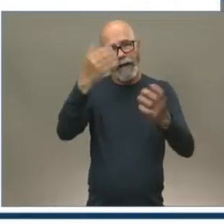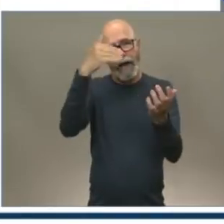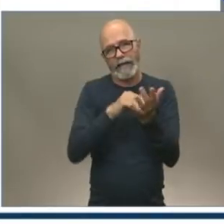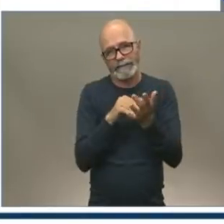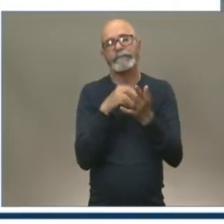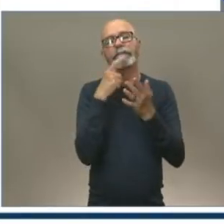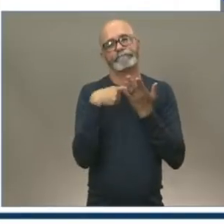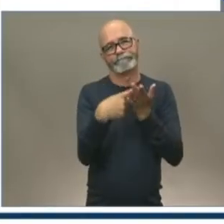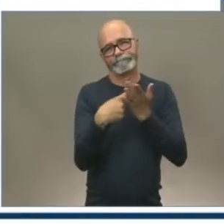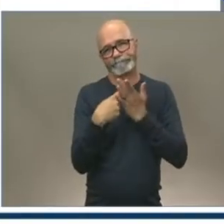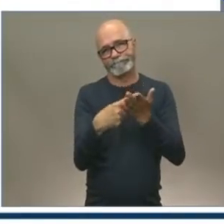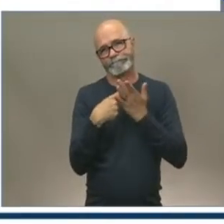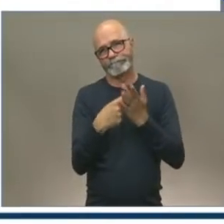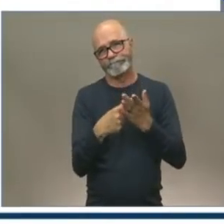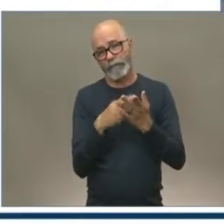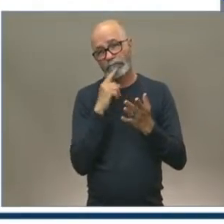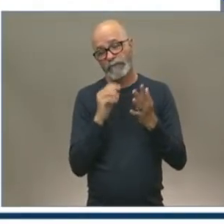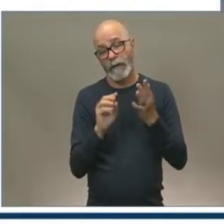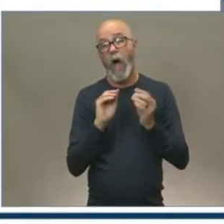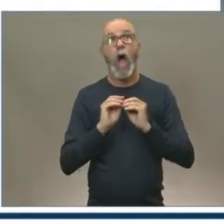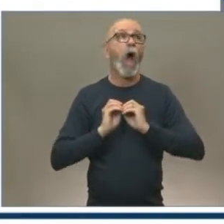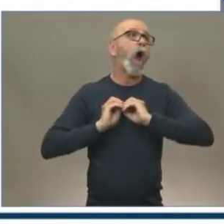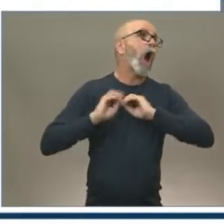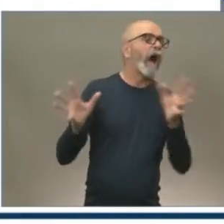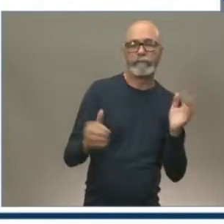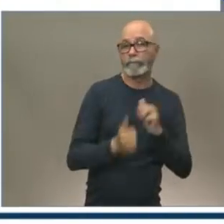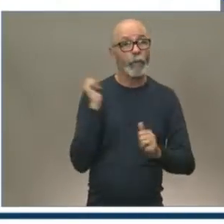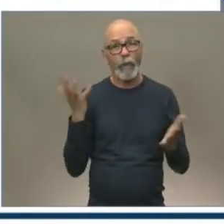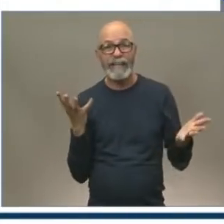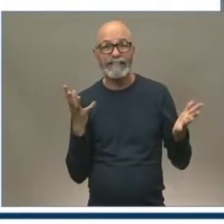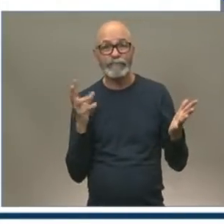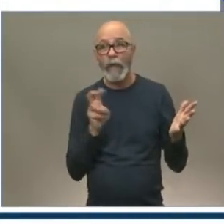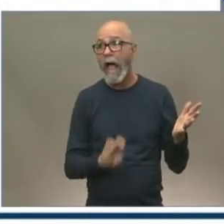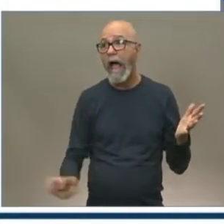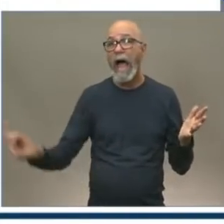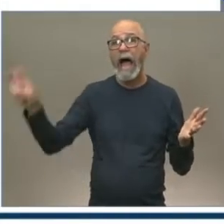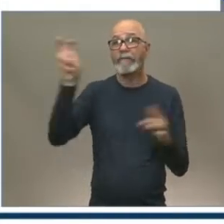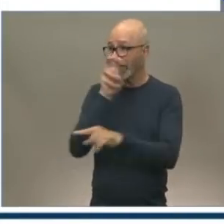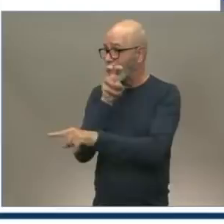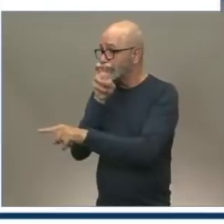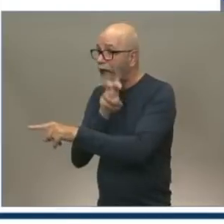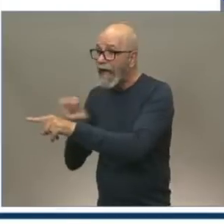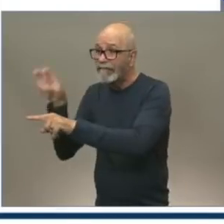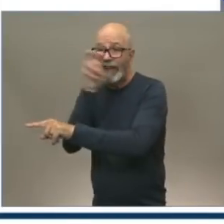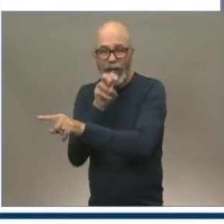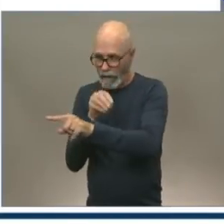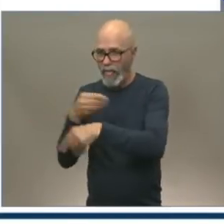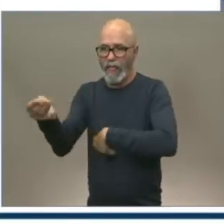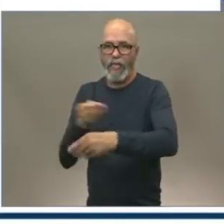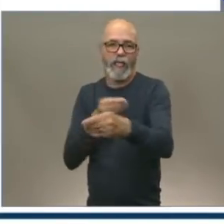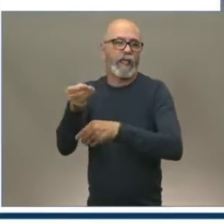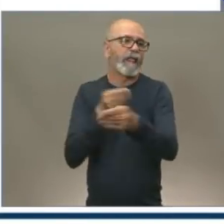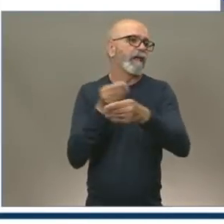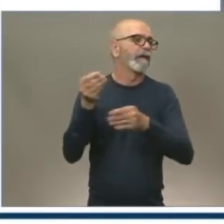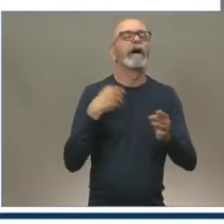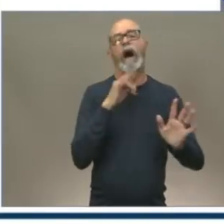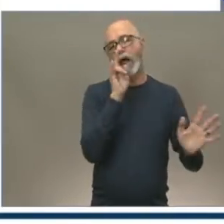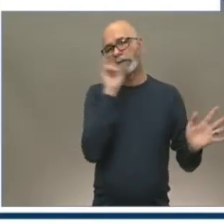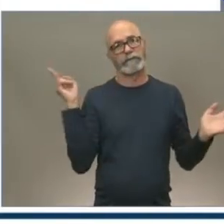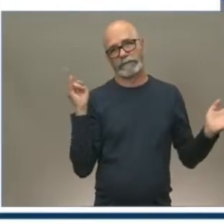case or the close contact to a travel. So we need to make sure we're taking this and not focusing on opening up to a bubble at this